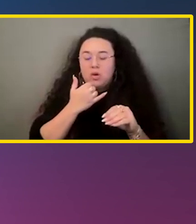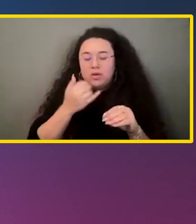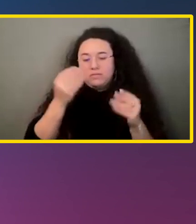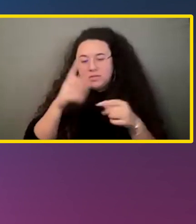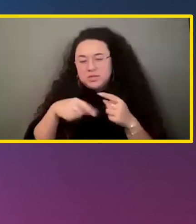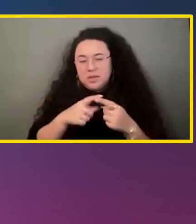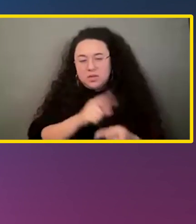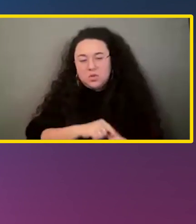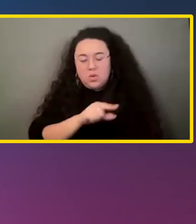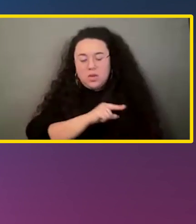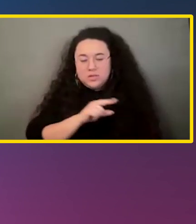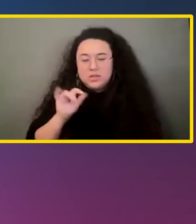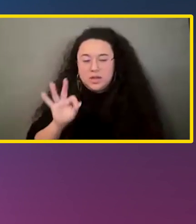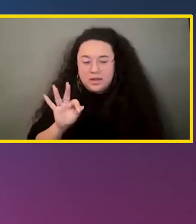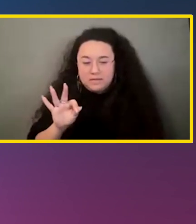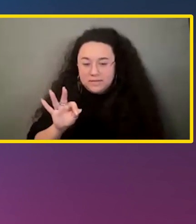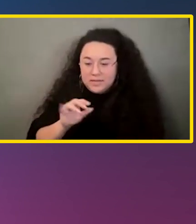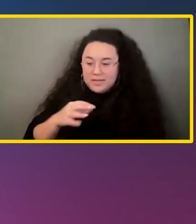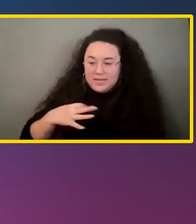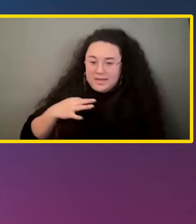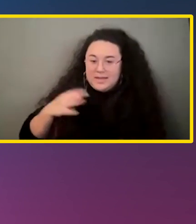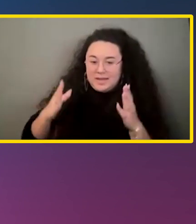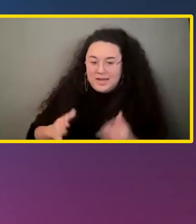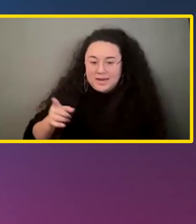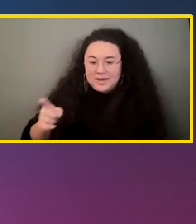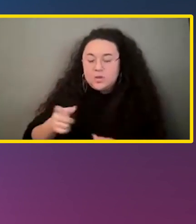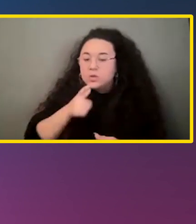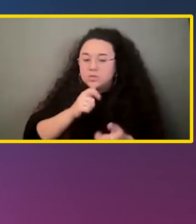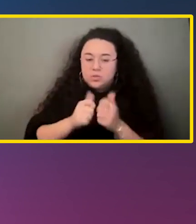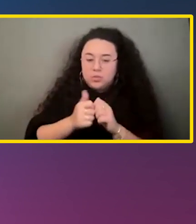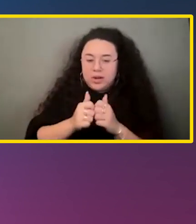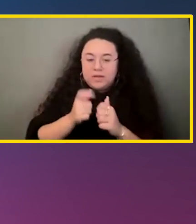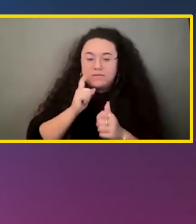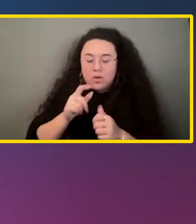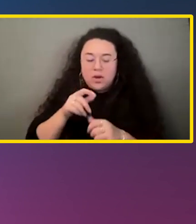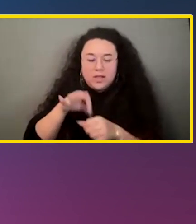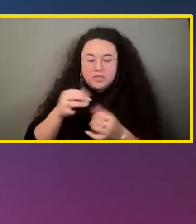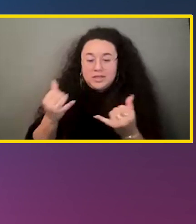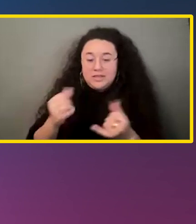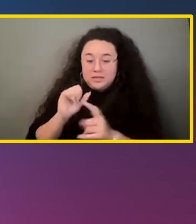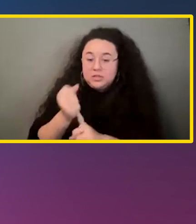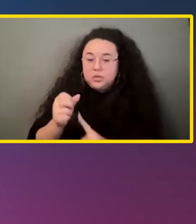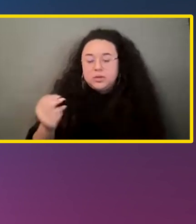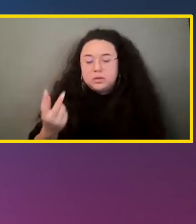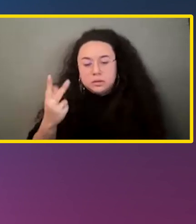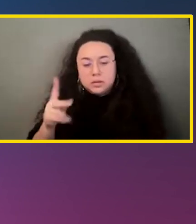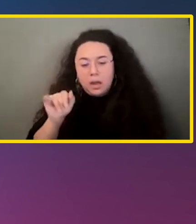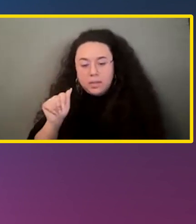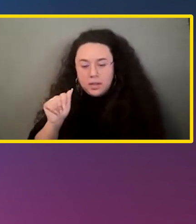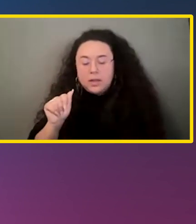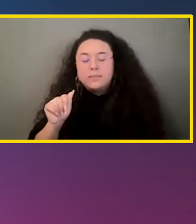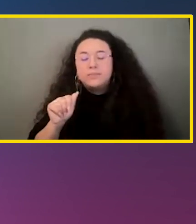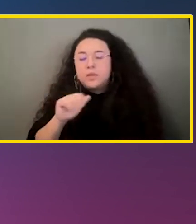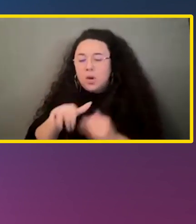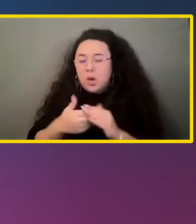the qualifications of the candidate that is running for election, Kamala in this case. So when their entire